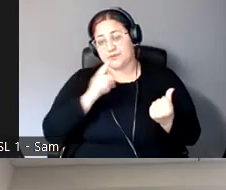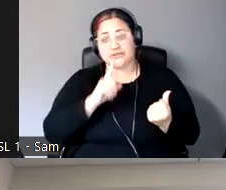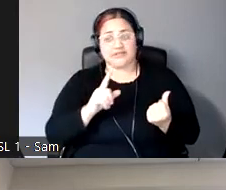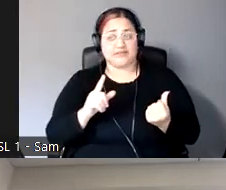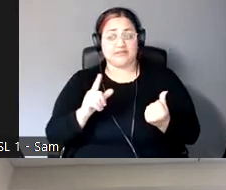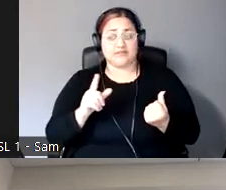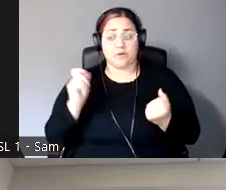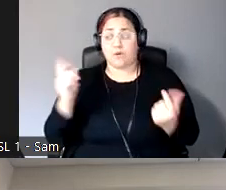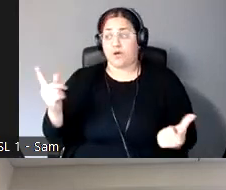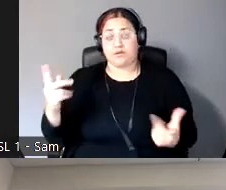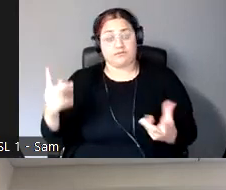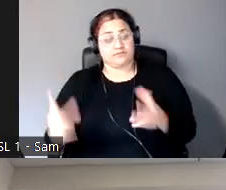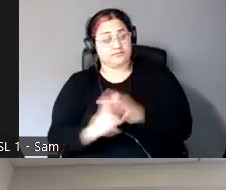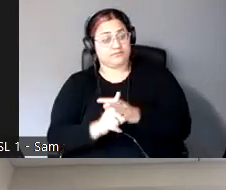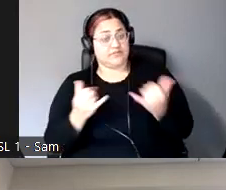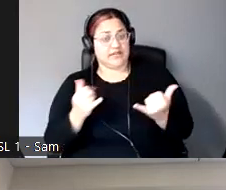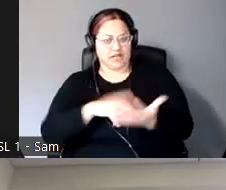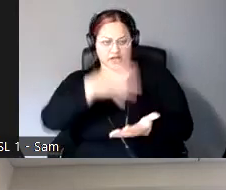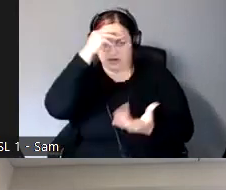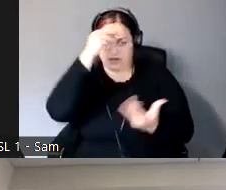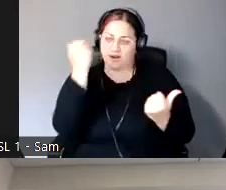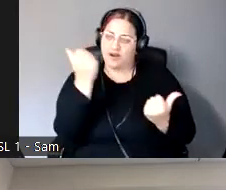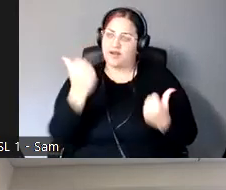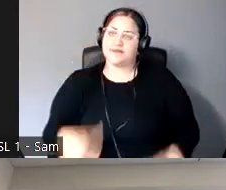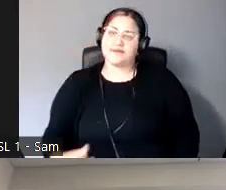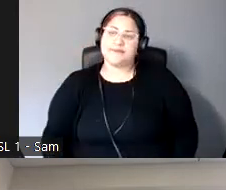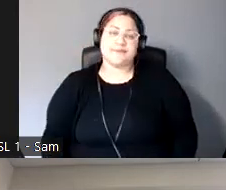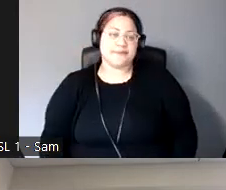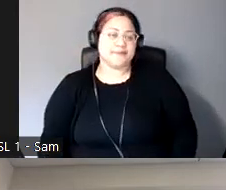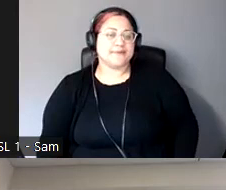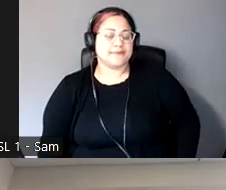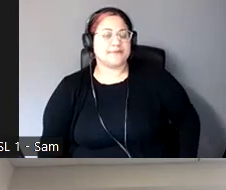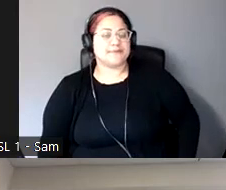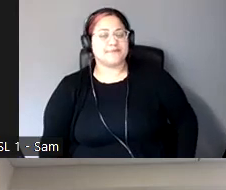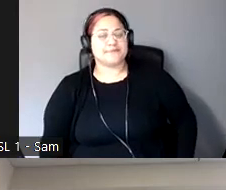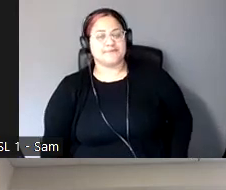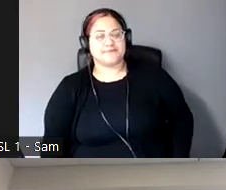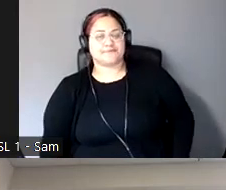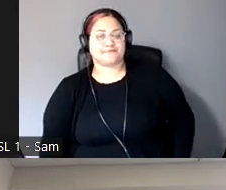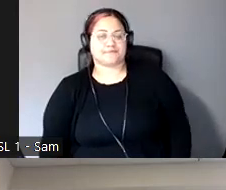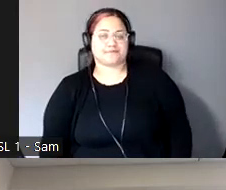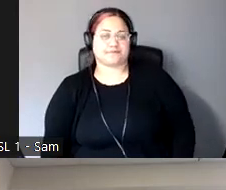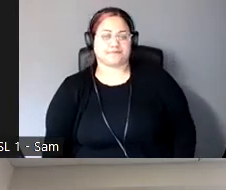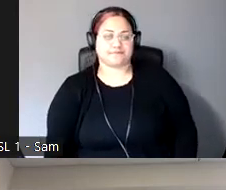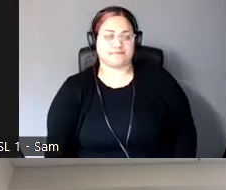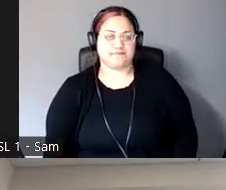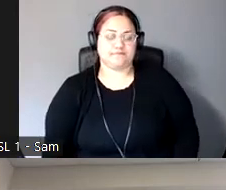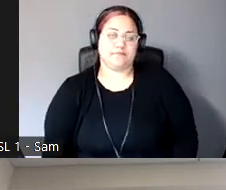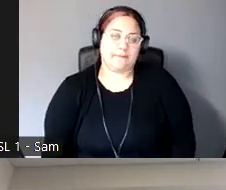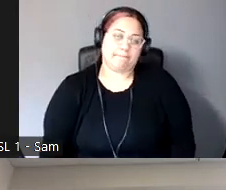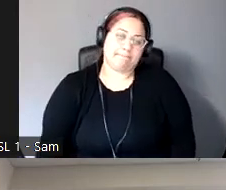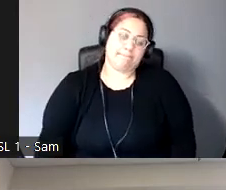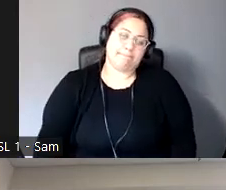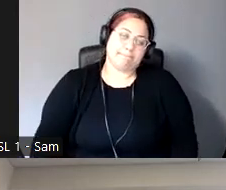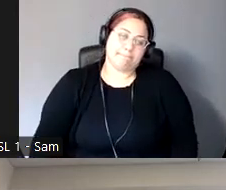today. Just to go over just a few issues around things that you can do if